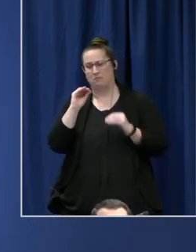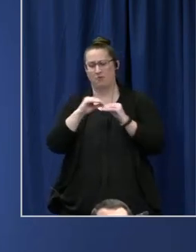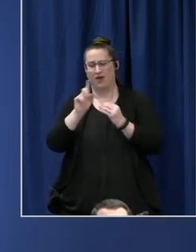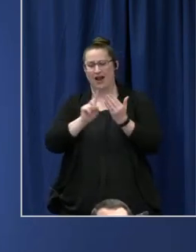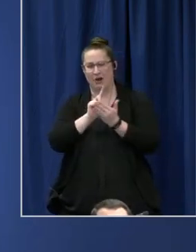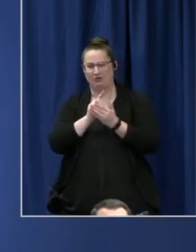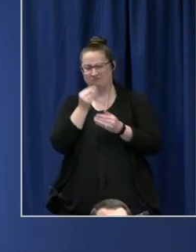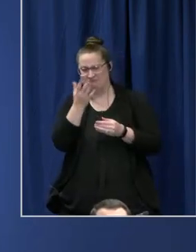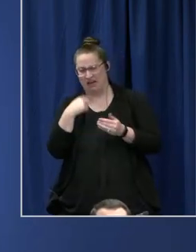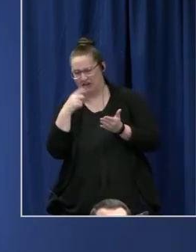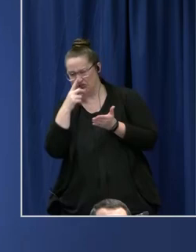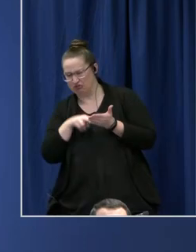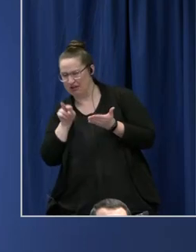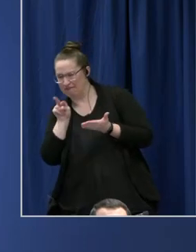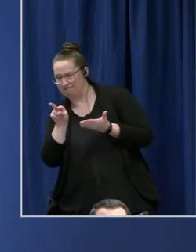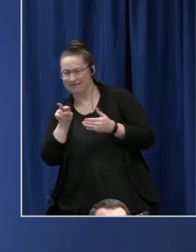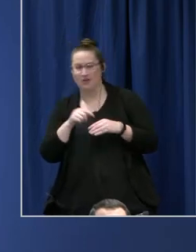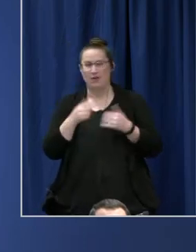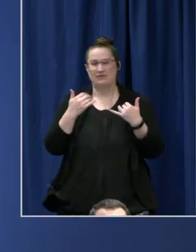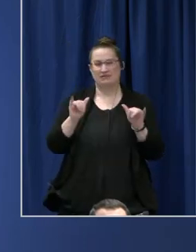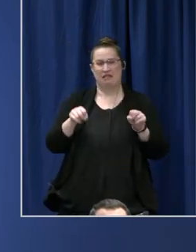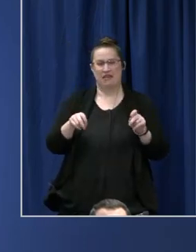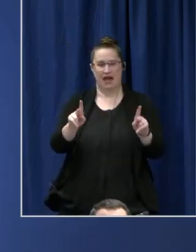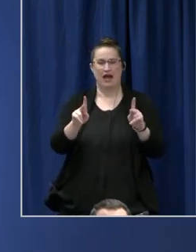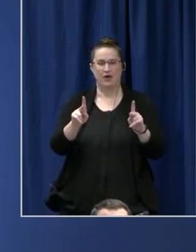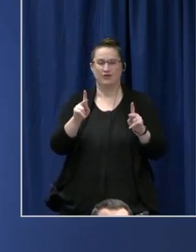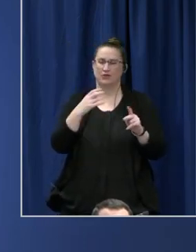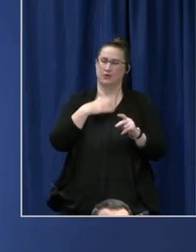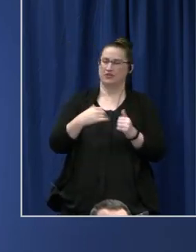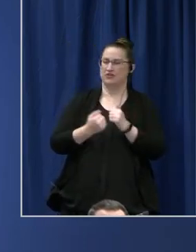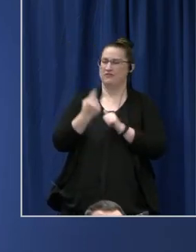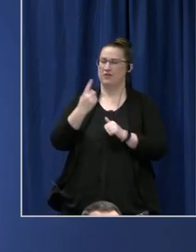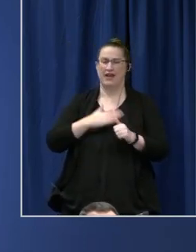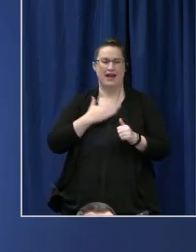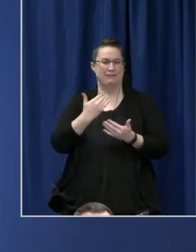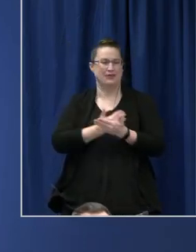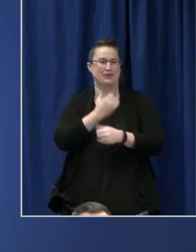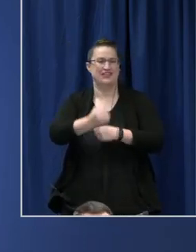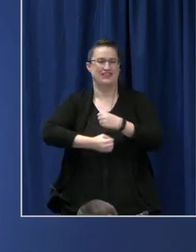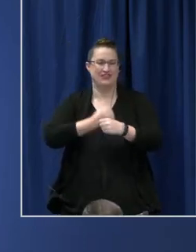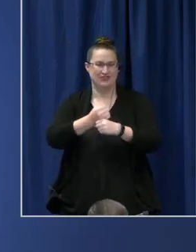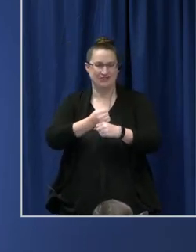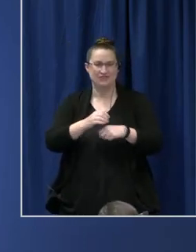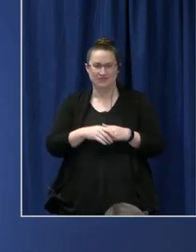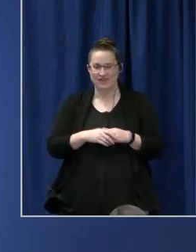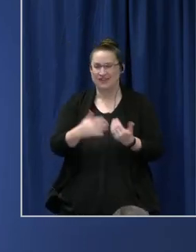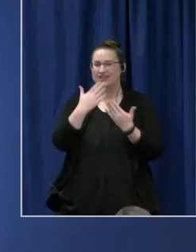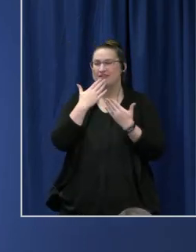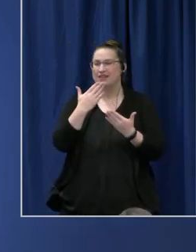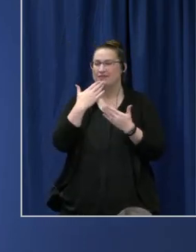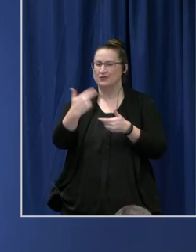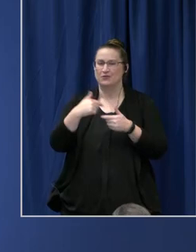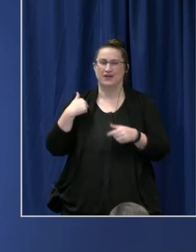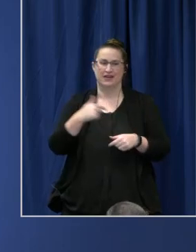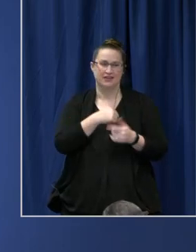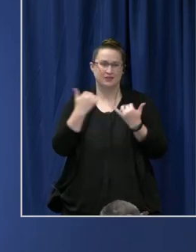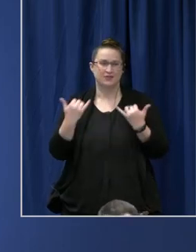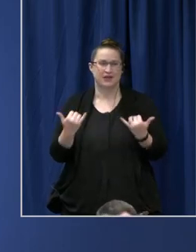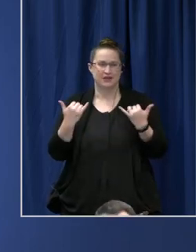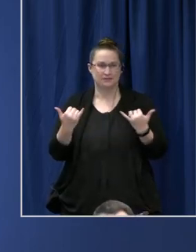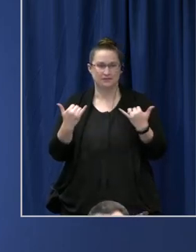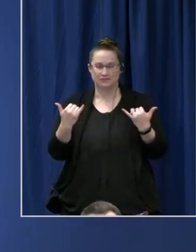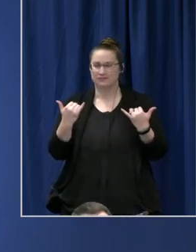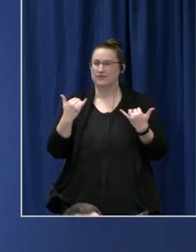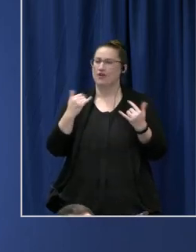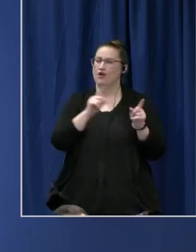checked. So I am still allowed, I think, to wish everyone a Happy New Year. I want to thank you for joining us today, including everyone